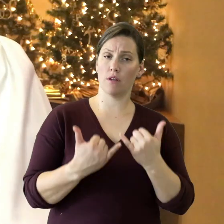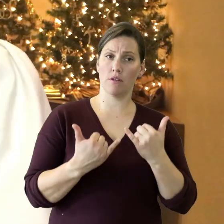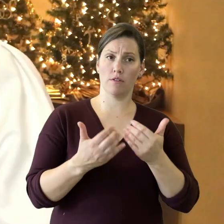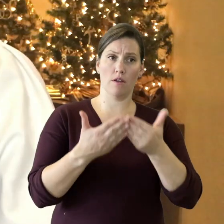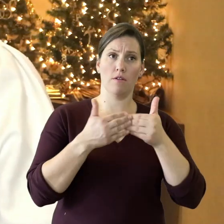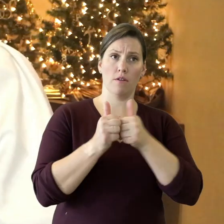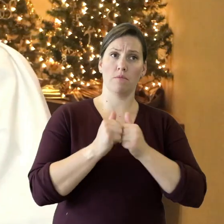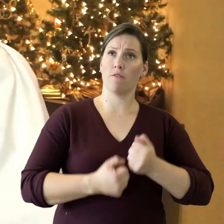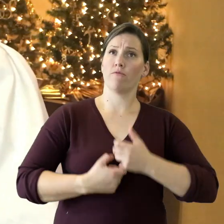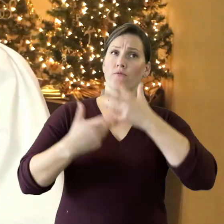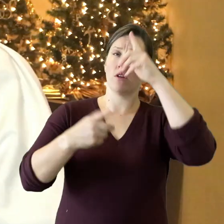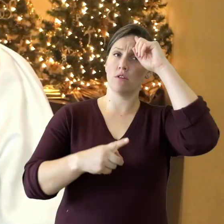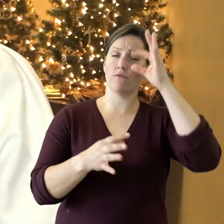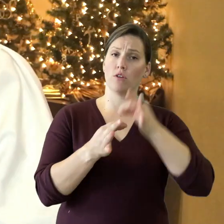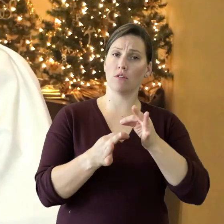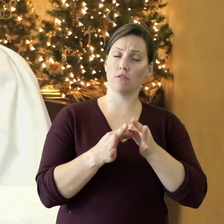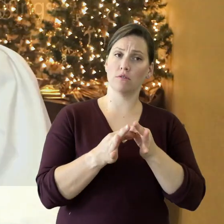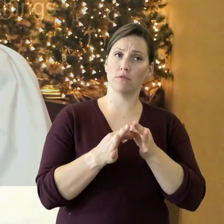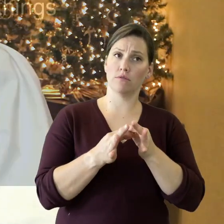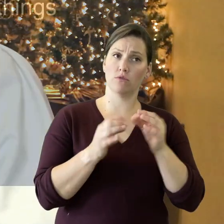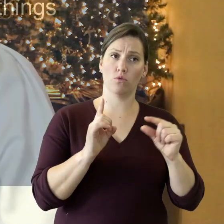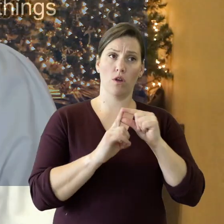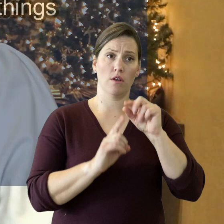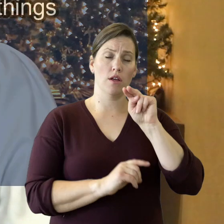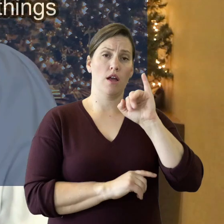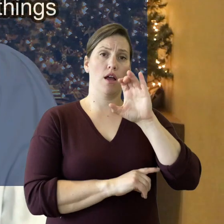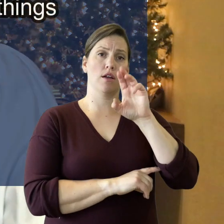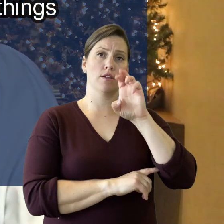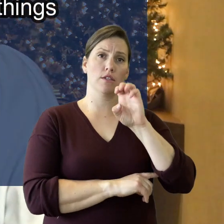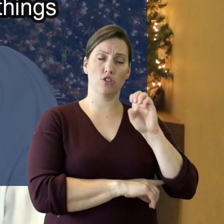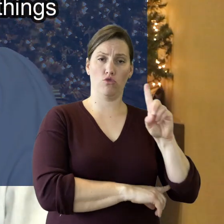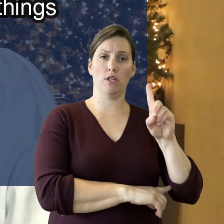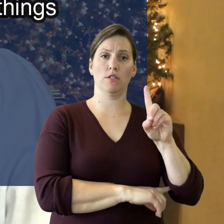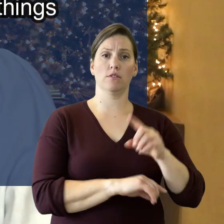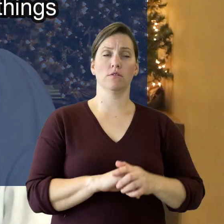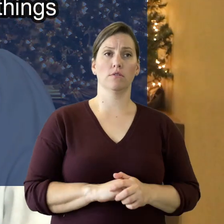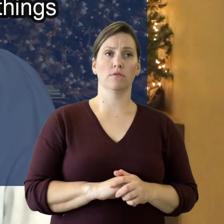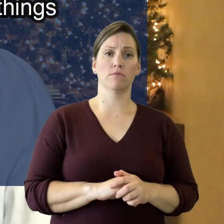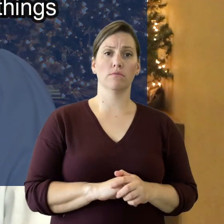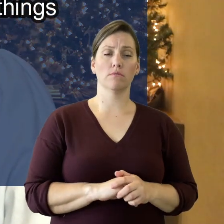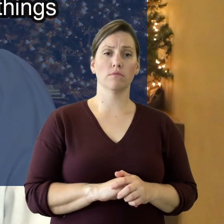We now join together in confessing our faith in the words of the Nicene Creed.